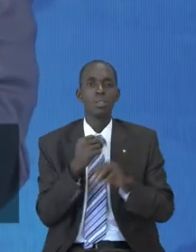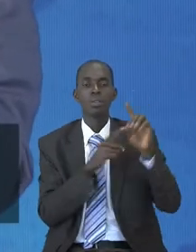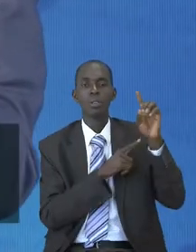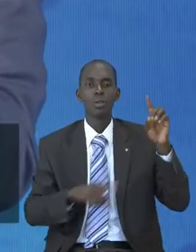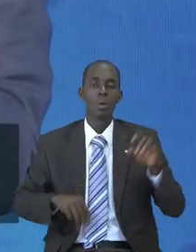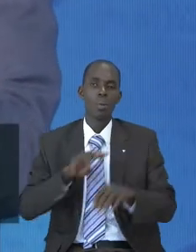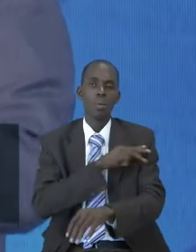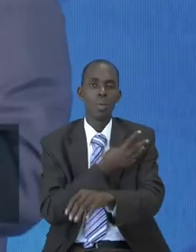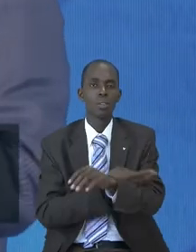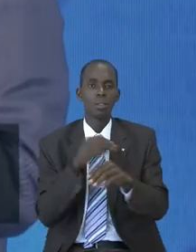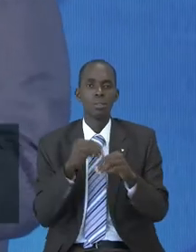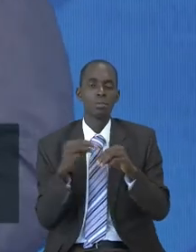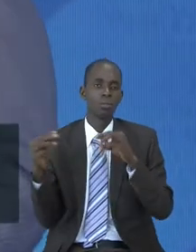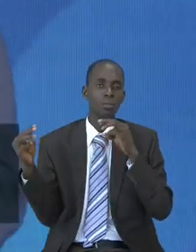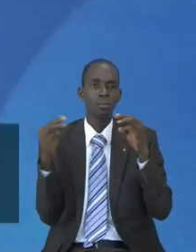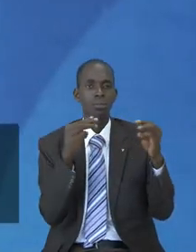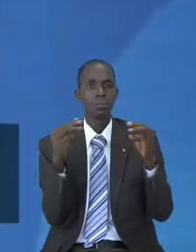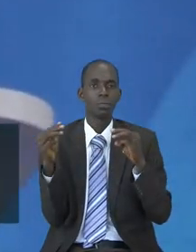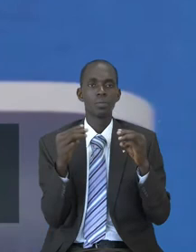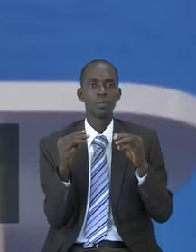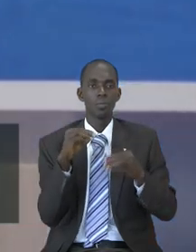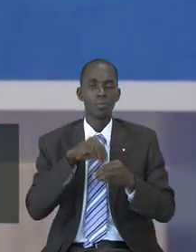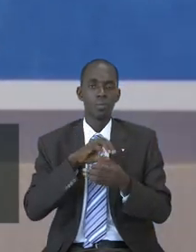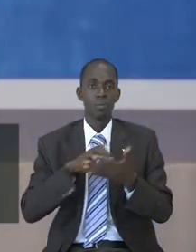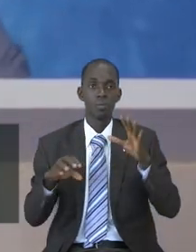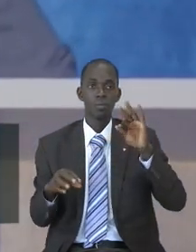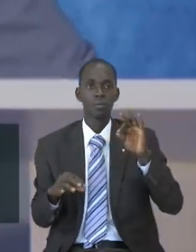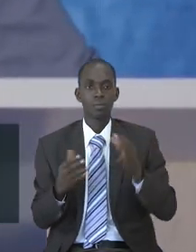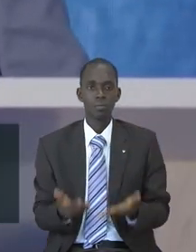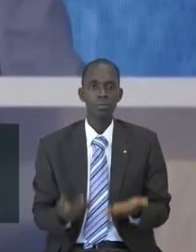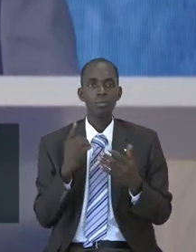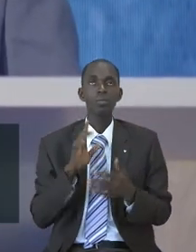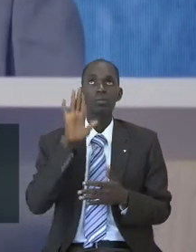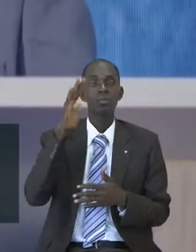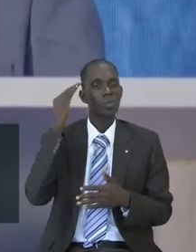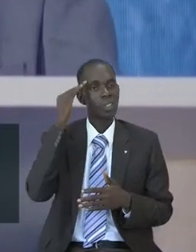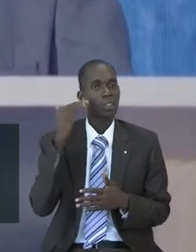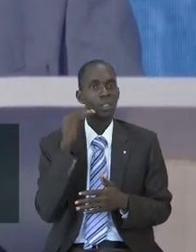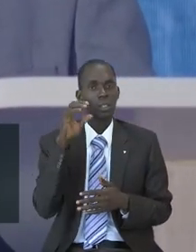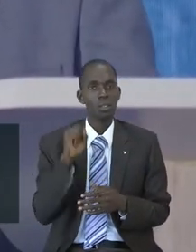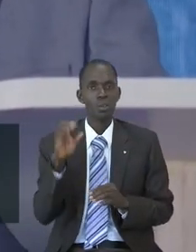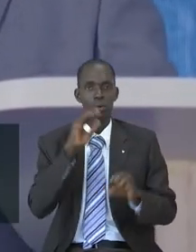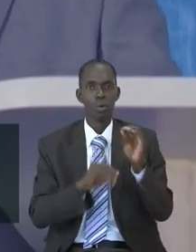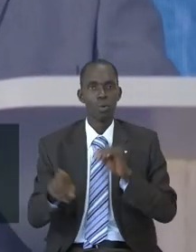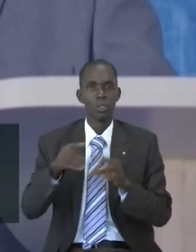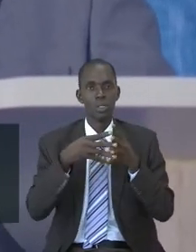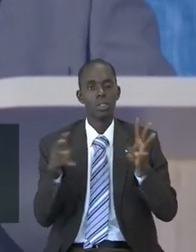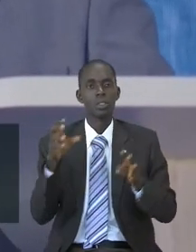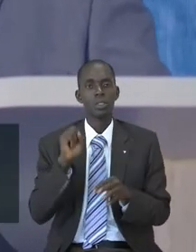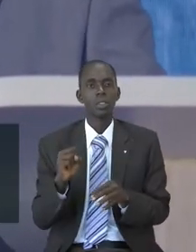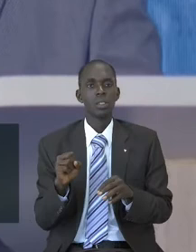Lord mighty in battle. Verse 9, lift up your heads, O ye gates,